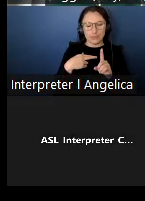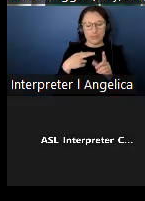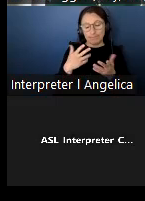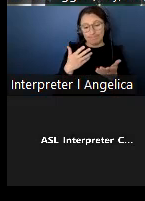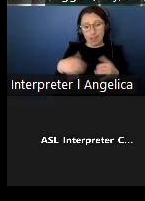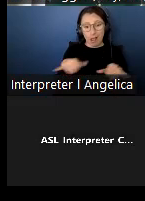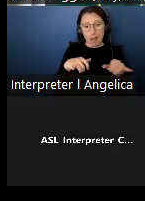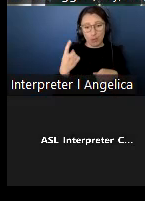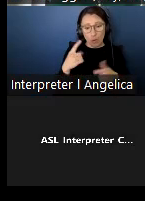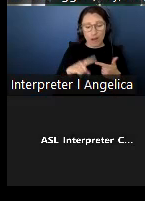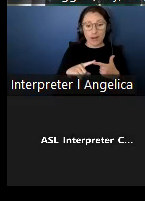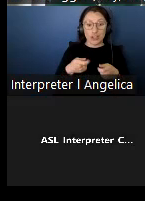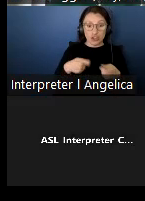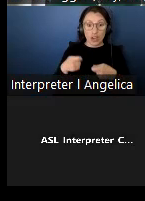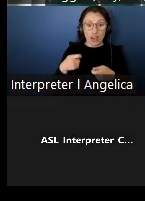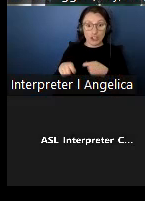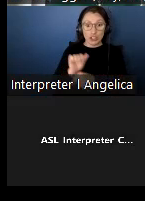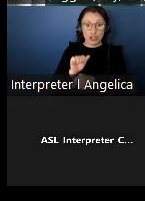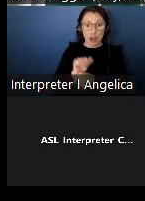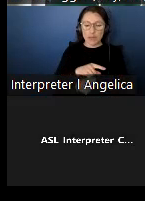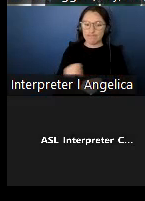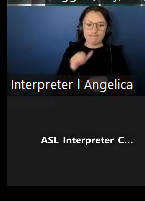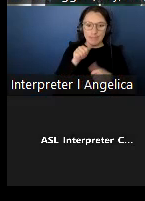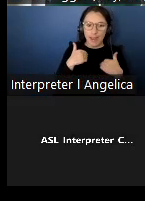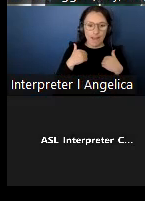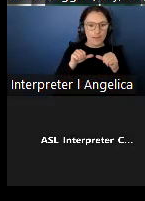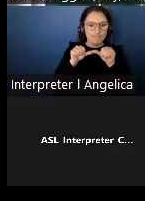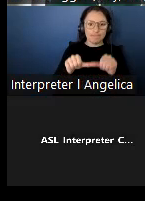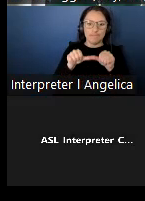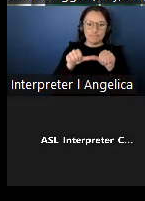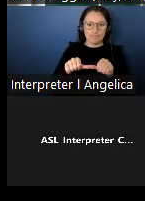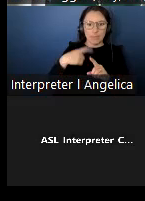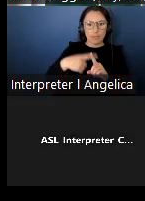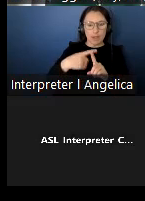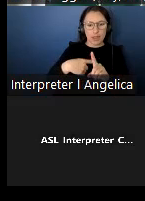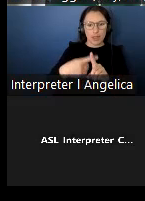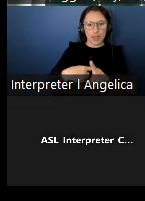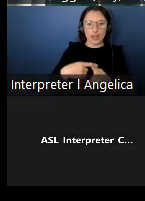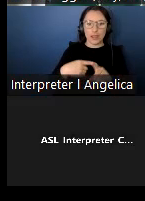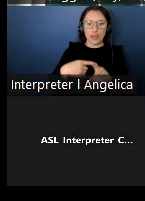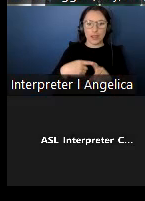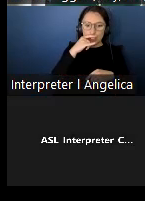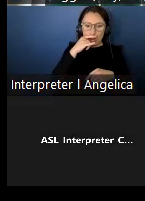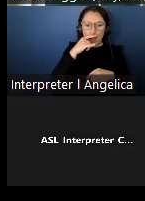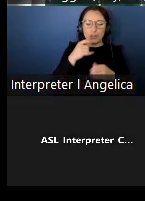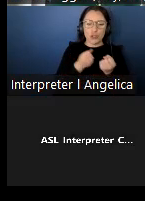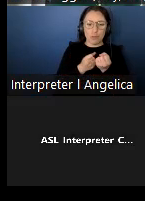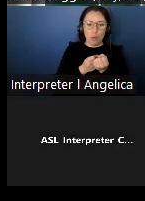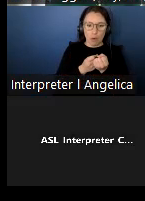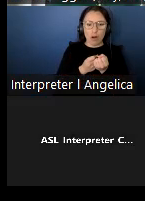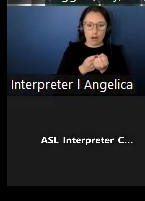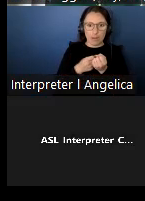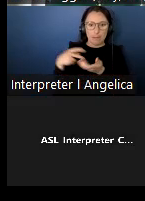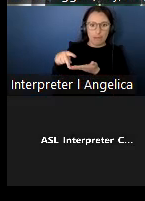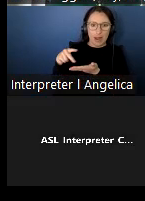Changing jobs so that the victim won't be getting a continuously monthly child support payment. Oh, that's sneaky. Thanks for putting that